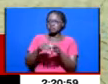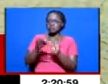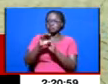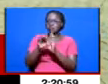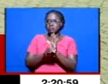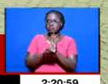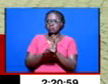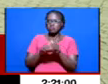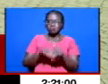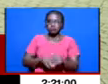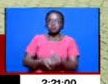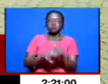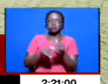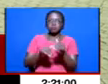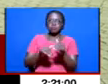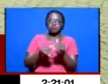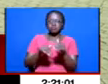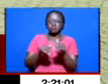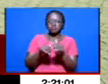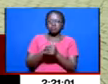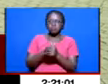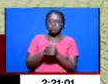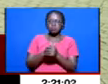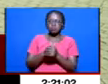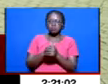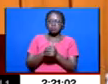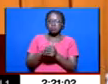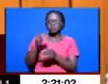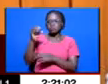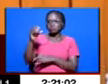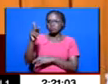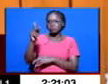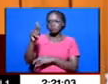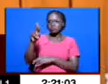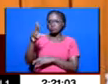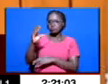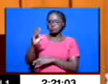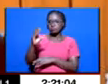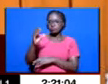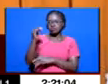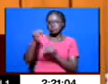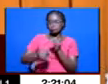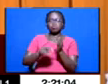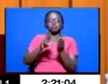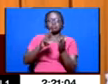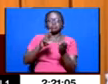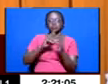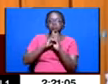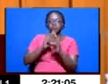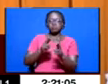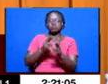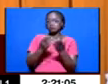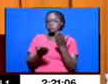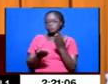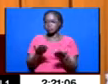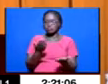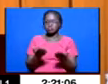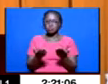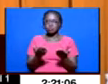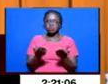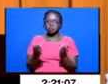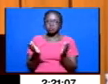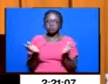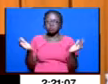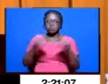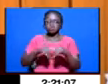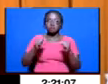traced back to the CKRC final report, where the Commission noted that although the conference agreed